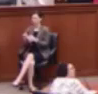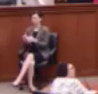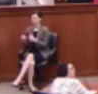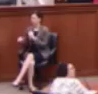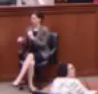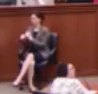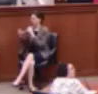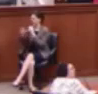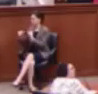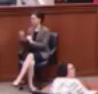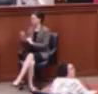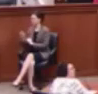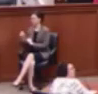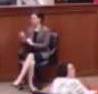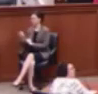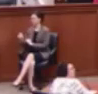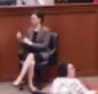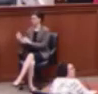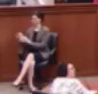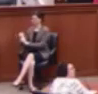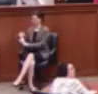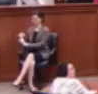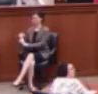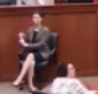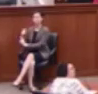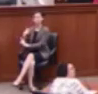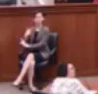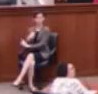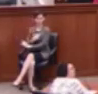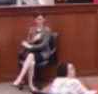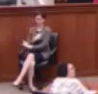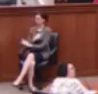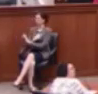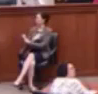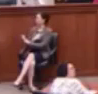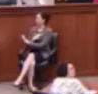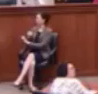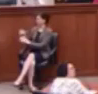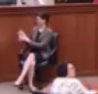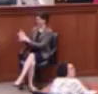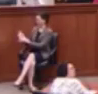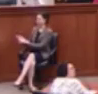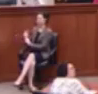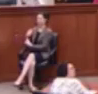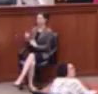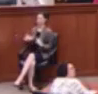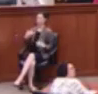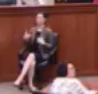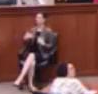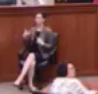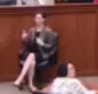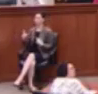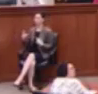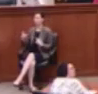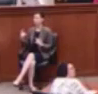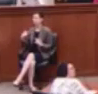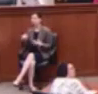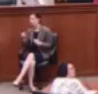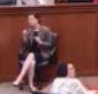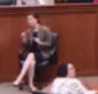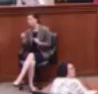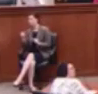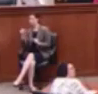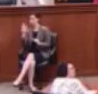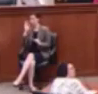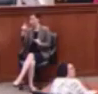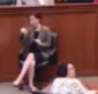Assistant Superintendent Bradford made that we are excited about and look forward to seeing you